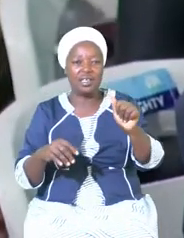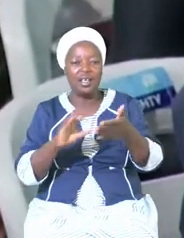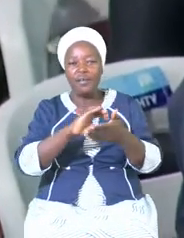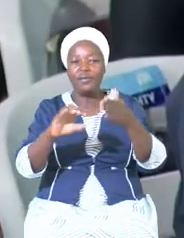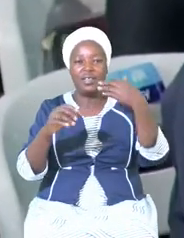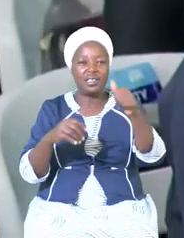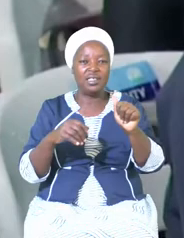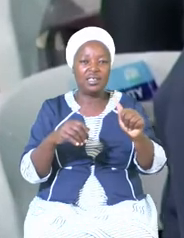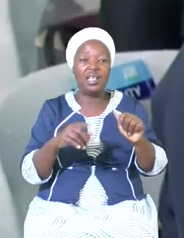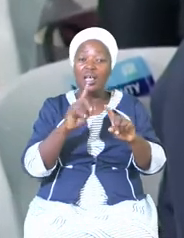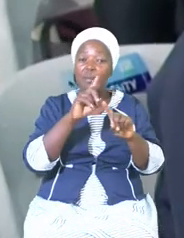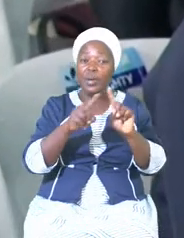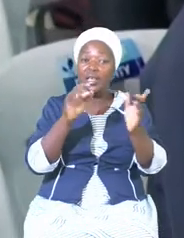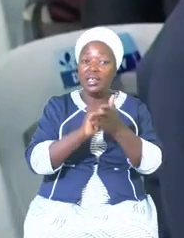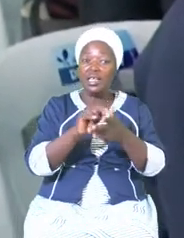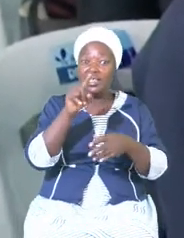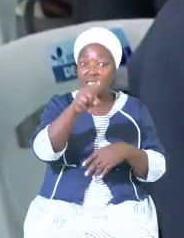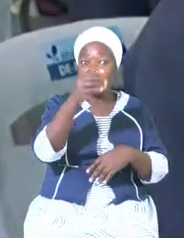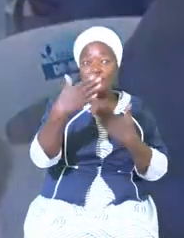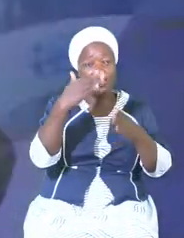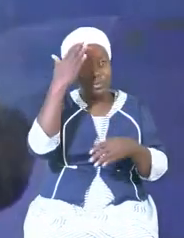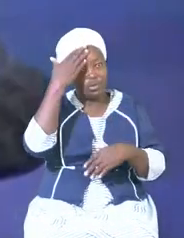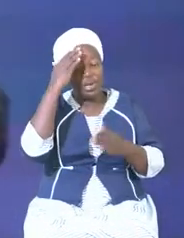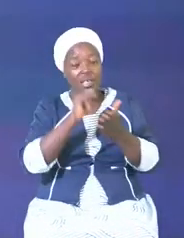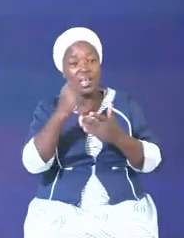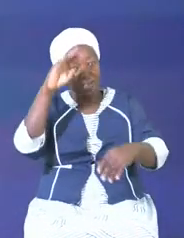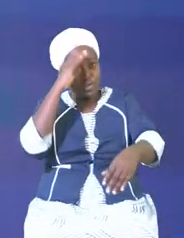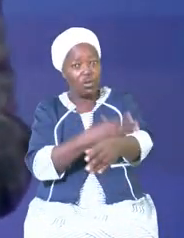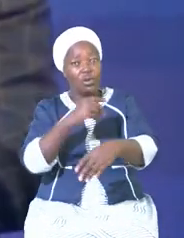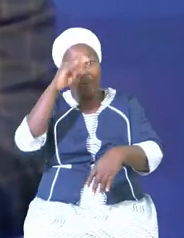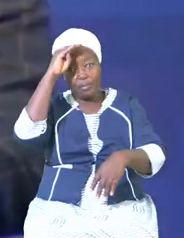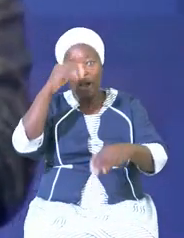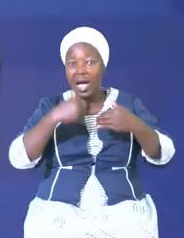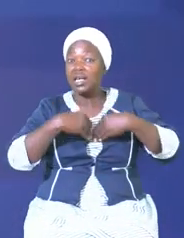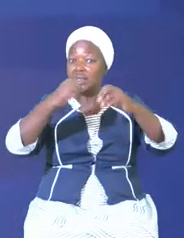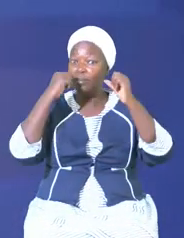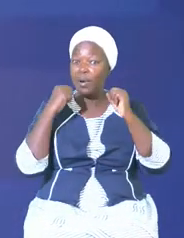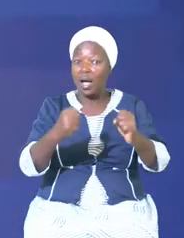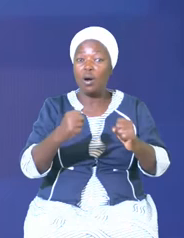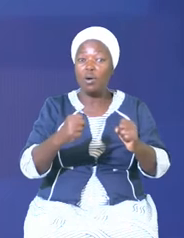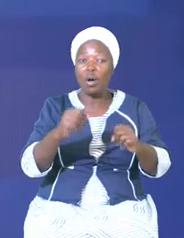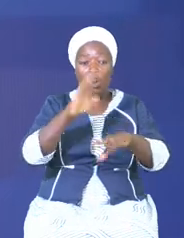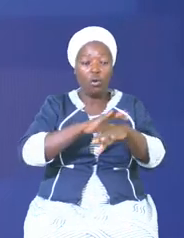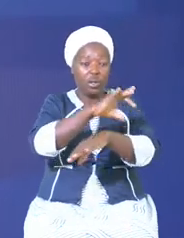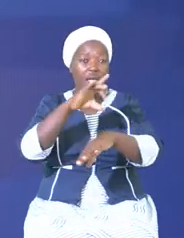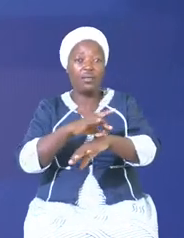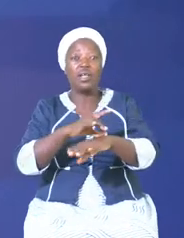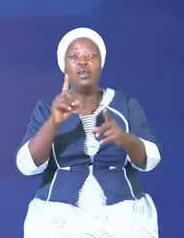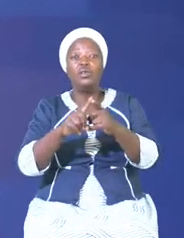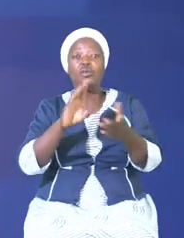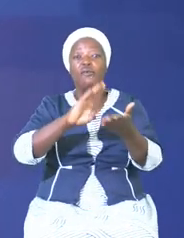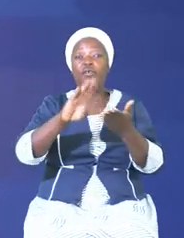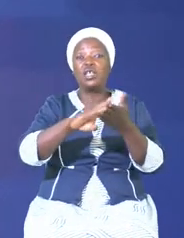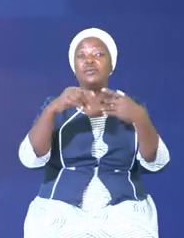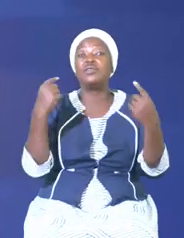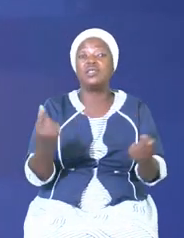but that he may know that the Son of Man has power on earth to forgive